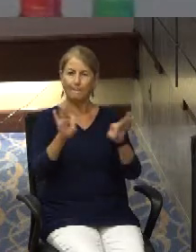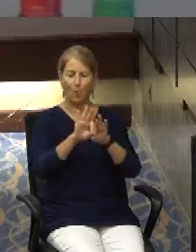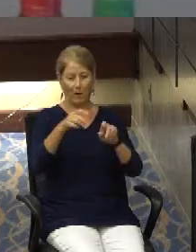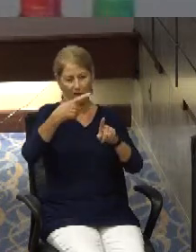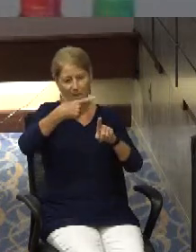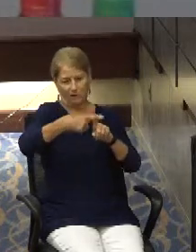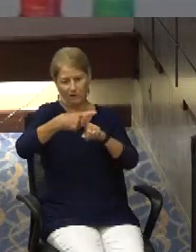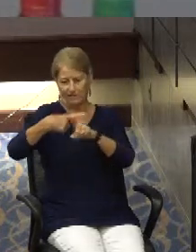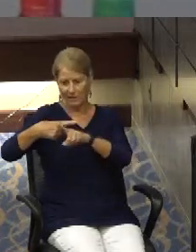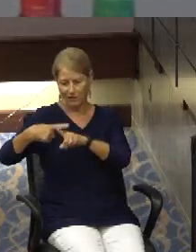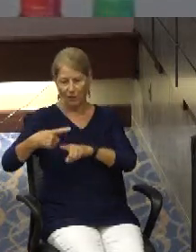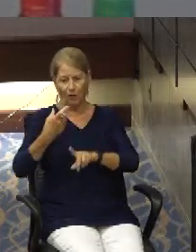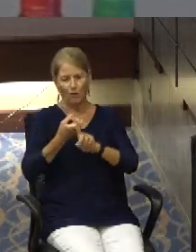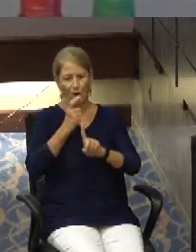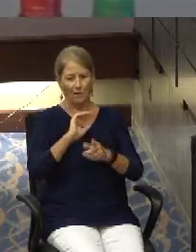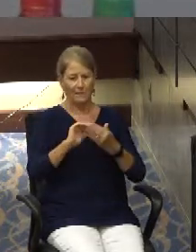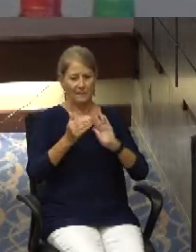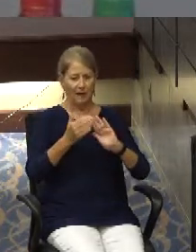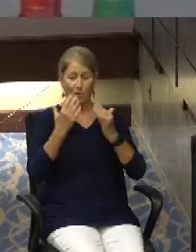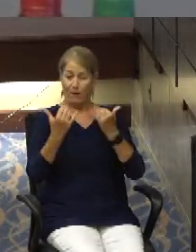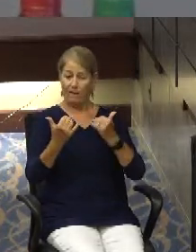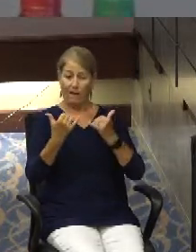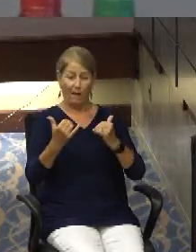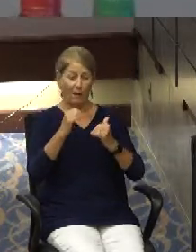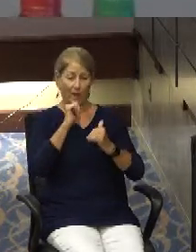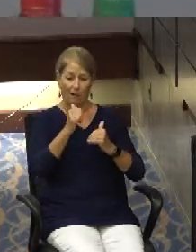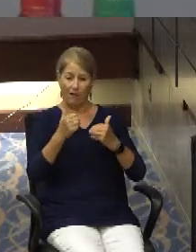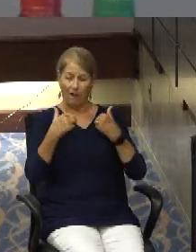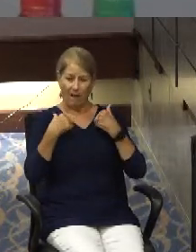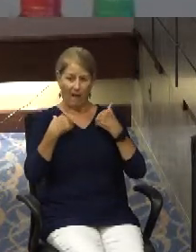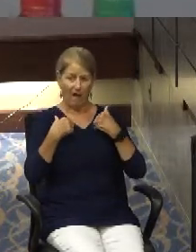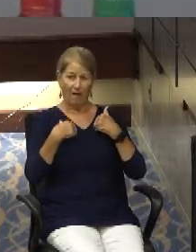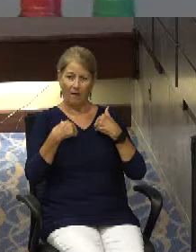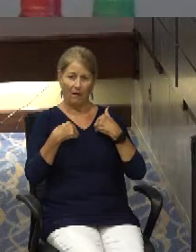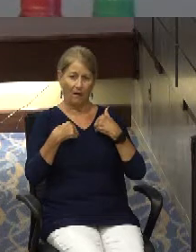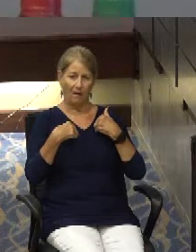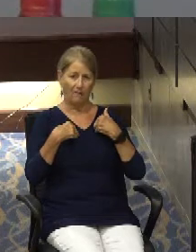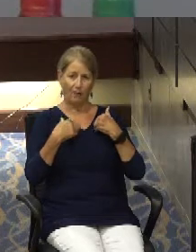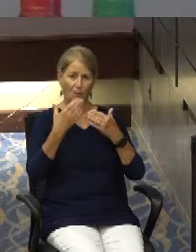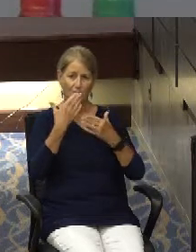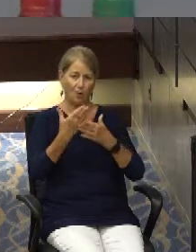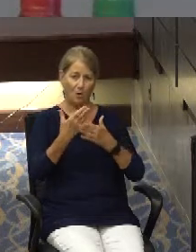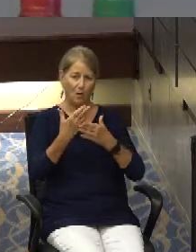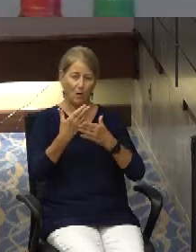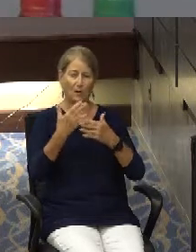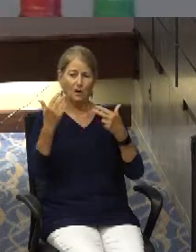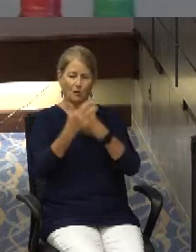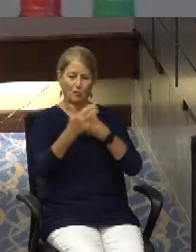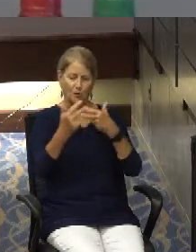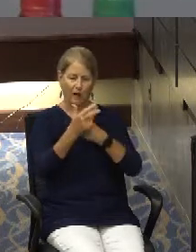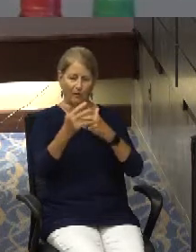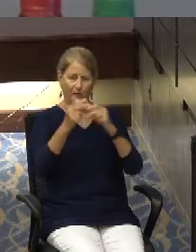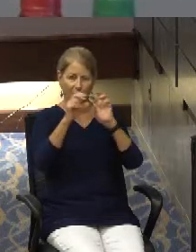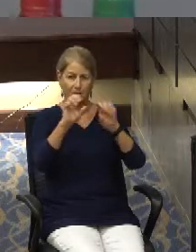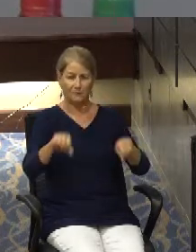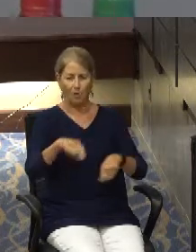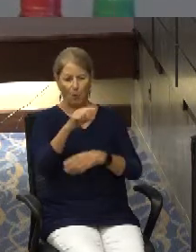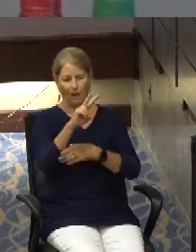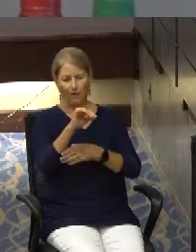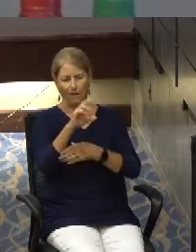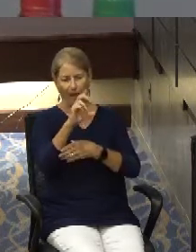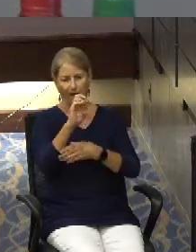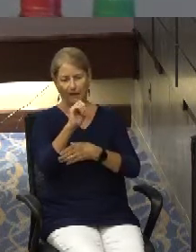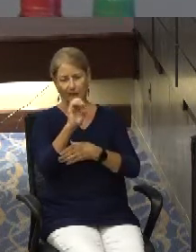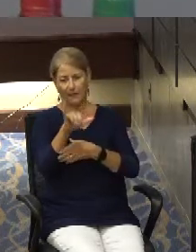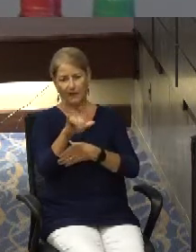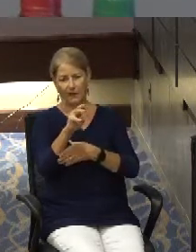city that right now don't have the optimal traffic signals. And one of them is the Valley Mills and Bishop intersection